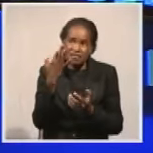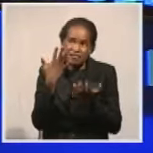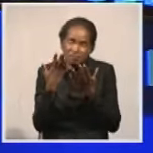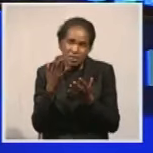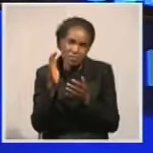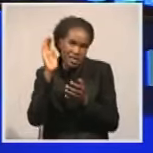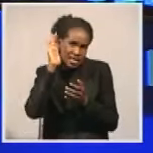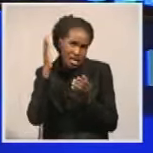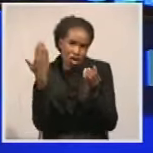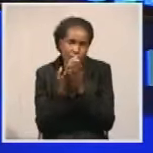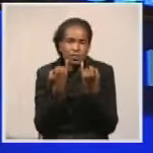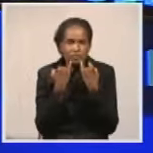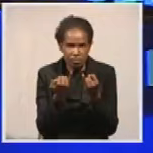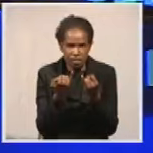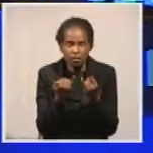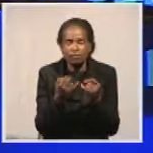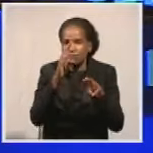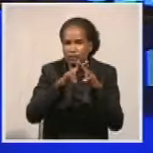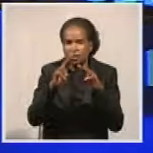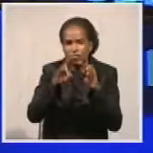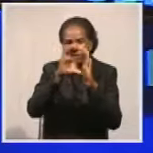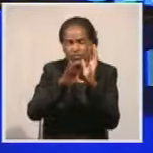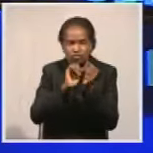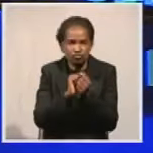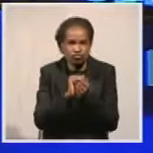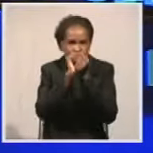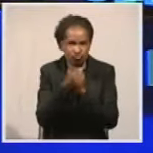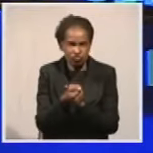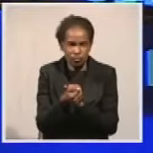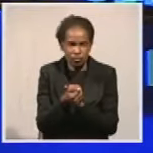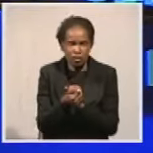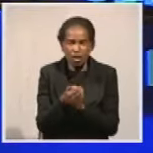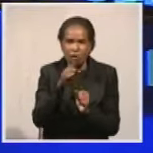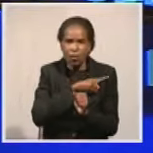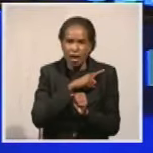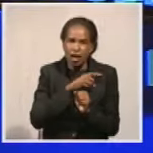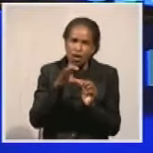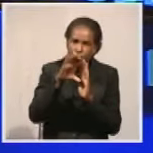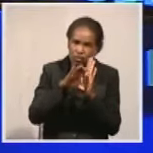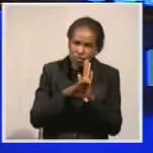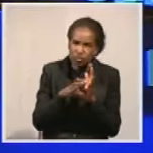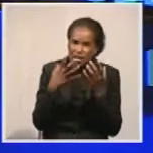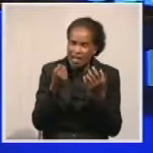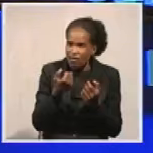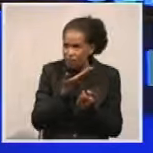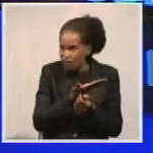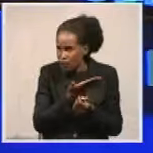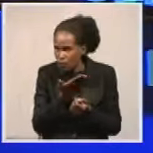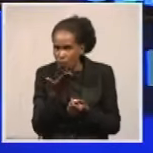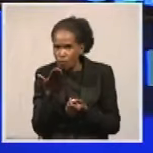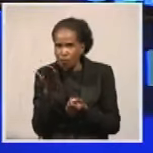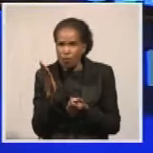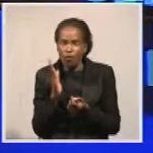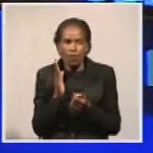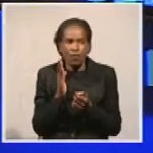It's because the constitution is supposed to cover all aspects of